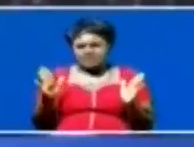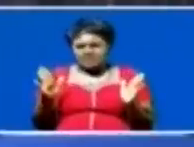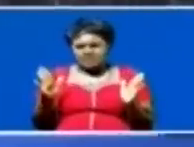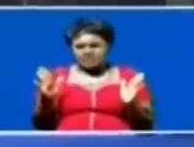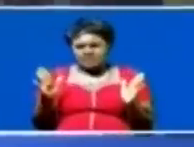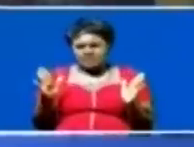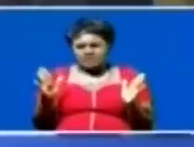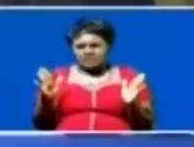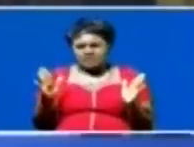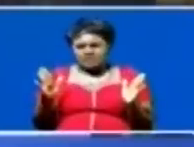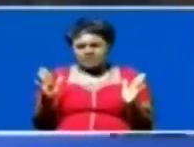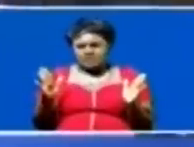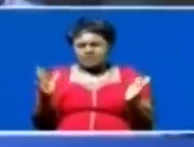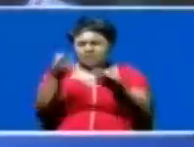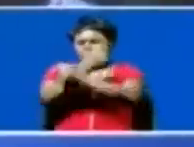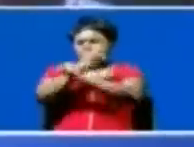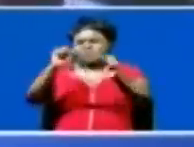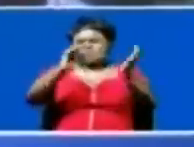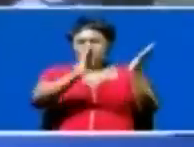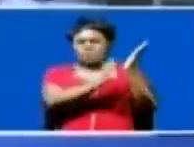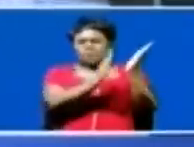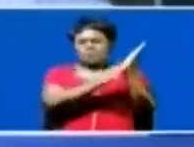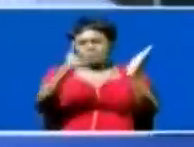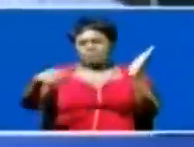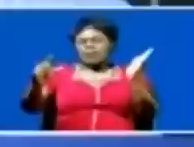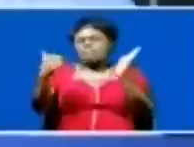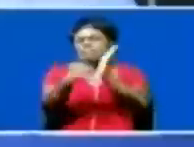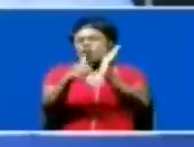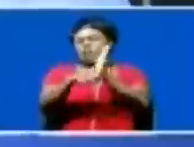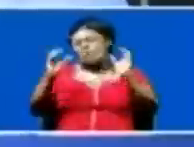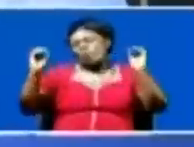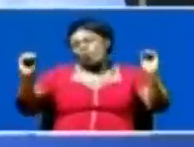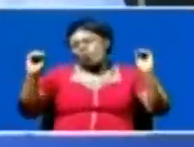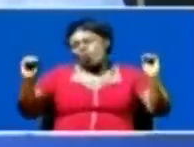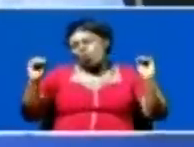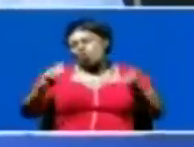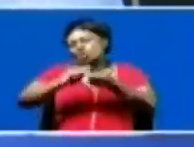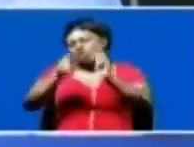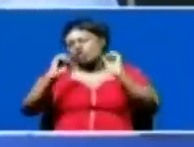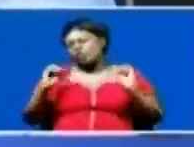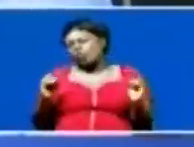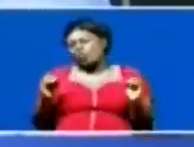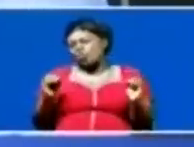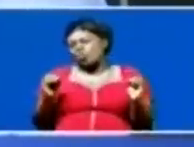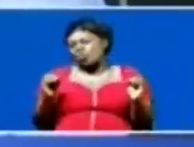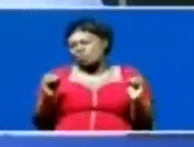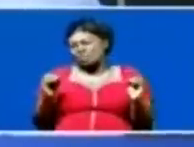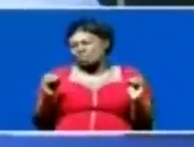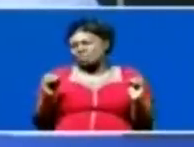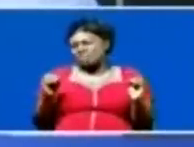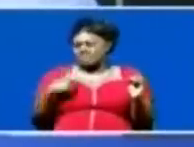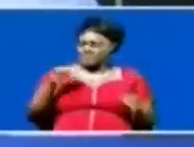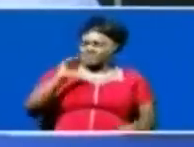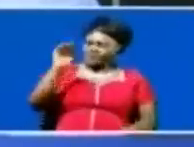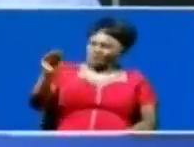saying the presidential memorandum has passed without a single amendment on it. And this leads me to